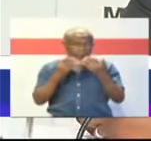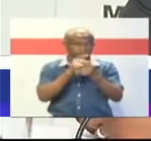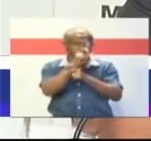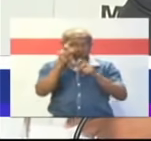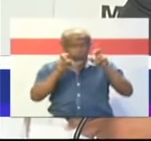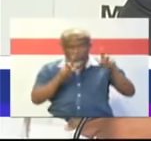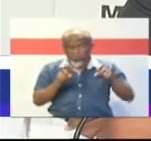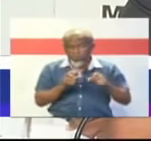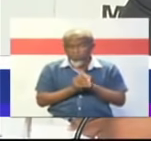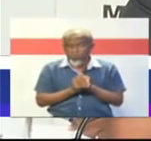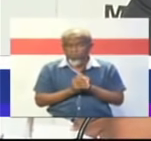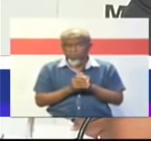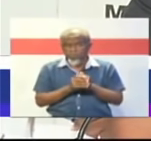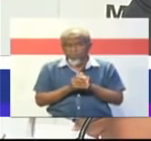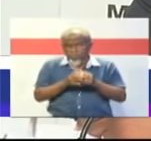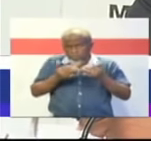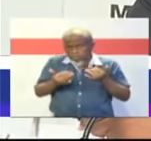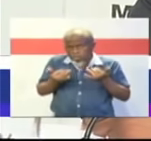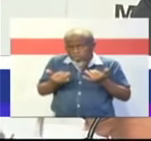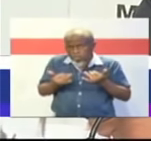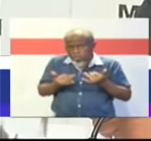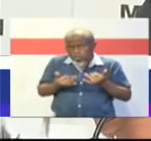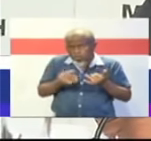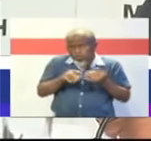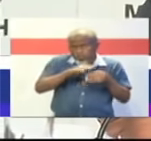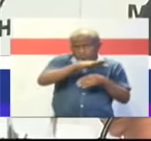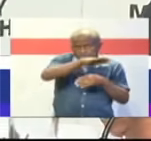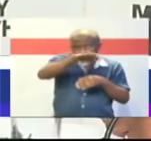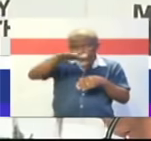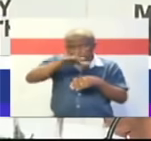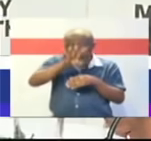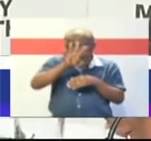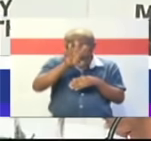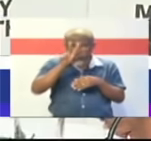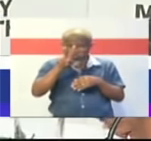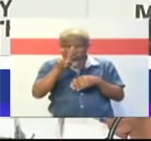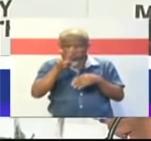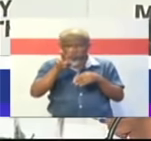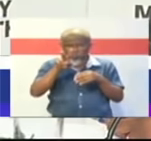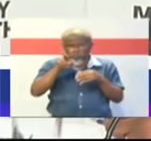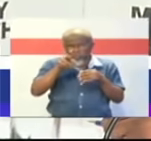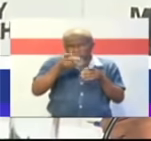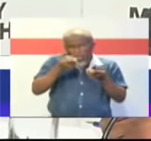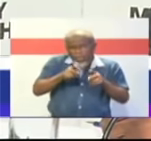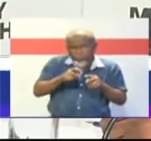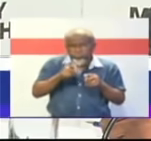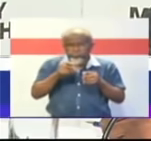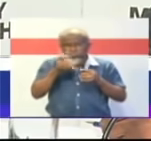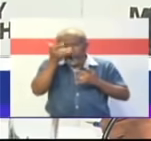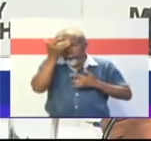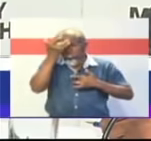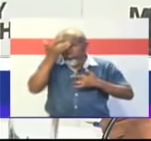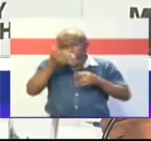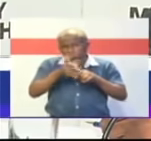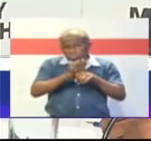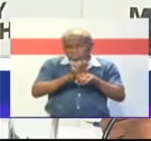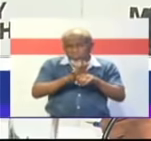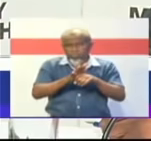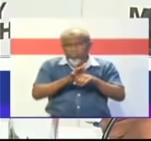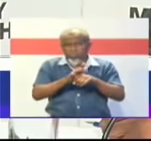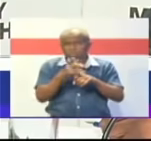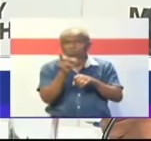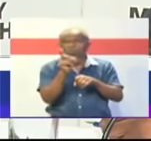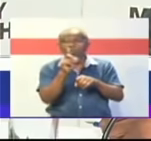Okay, thank you for the question. Now, at this point, across the 42 or so cases that we've had cases show up